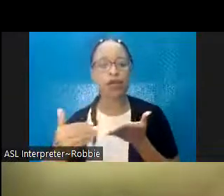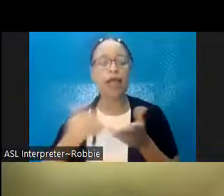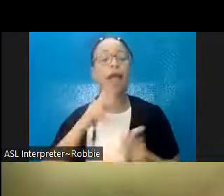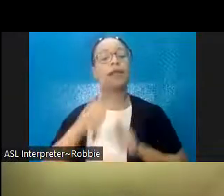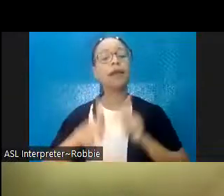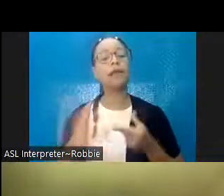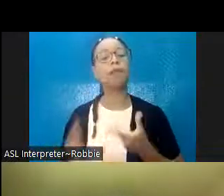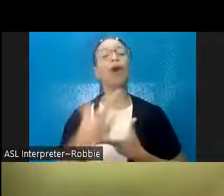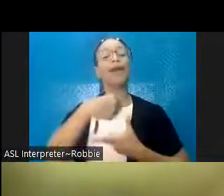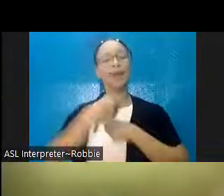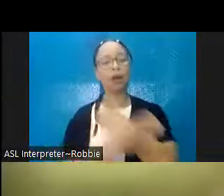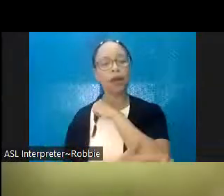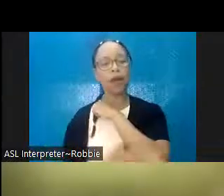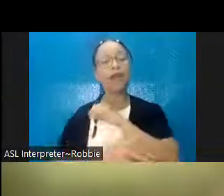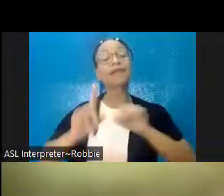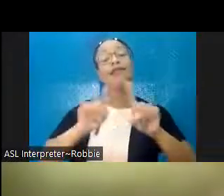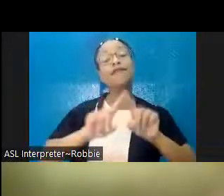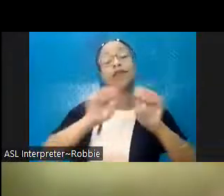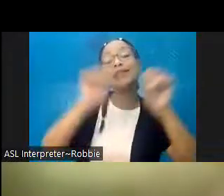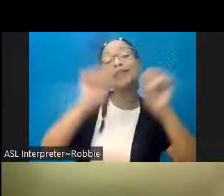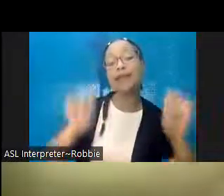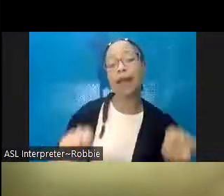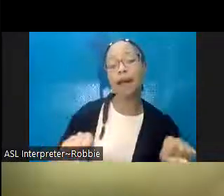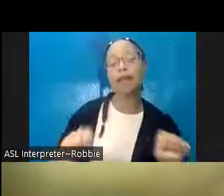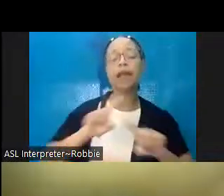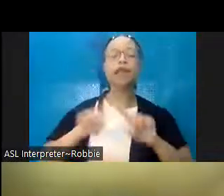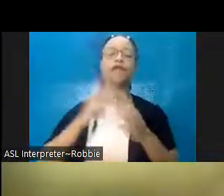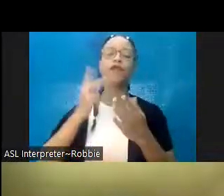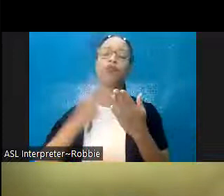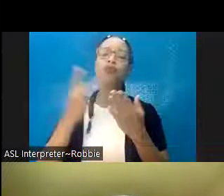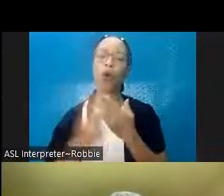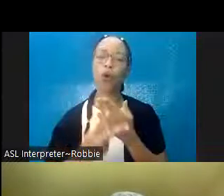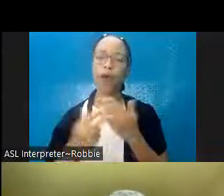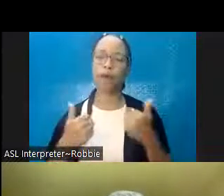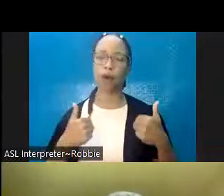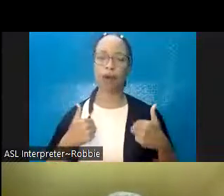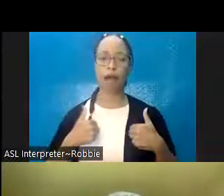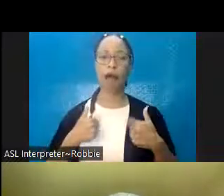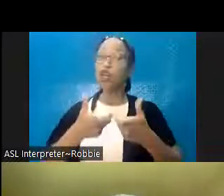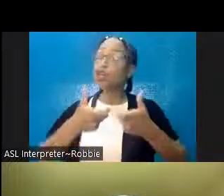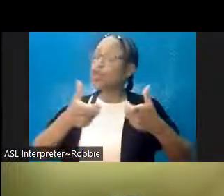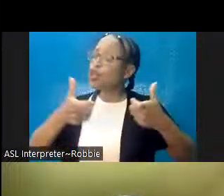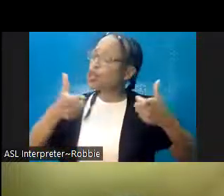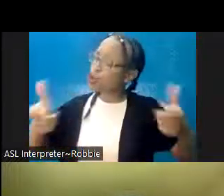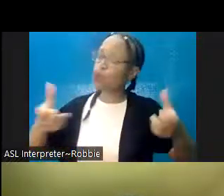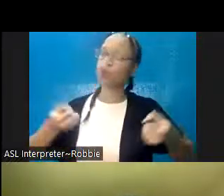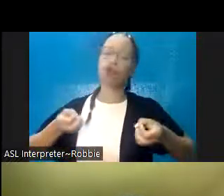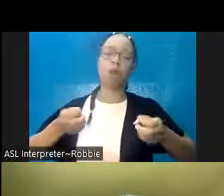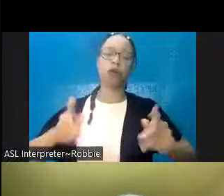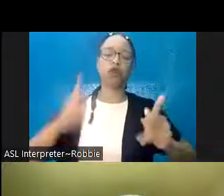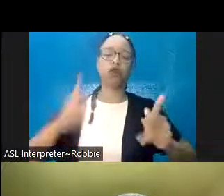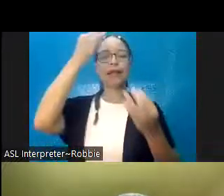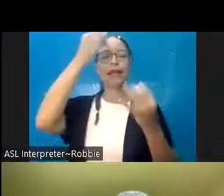within our counties, the different systems, the different programs that we have. So it's a huge opportunity to think